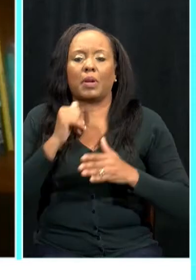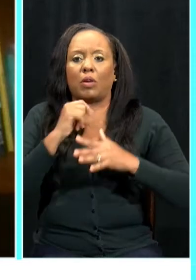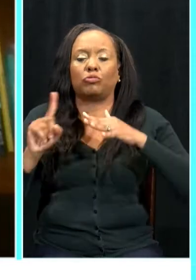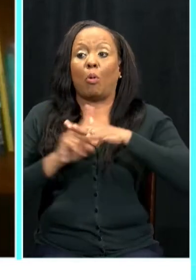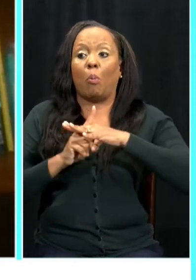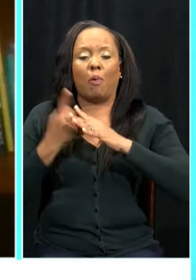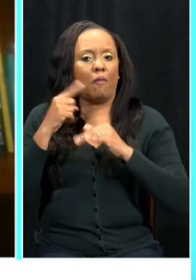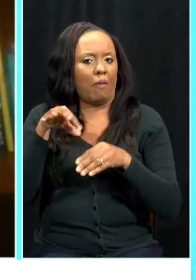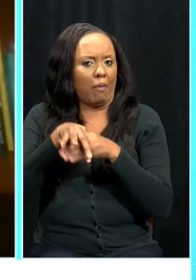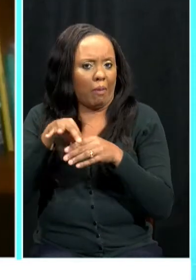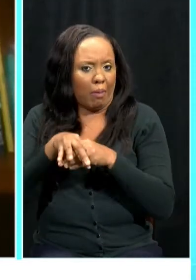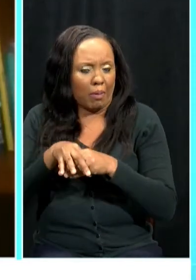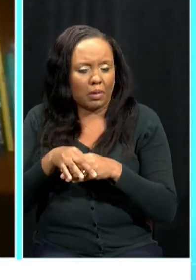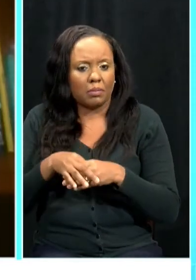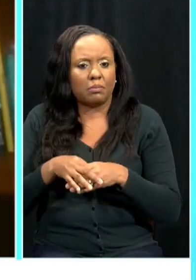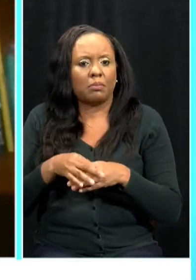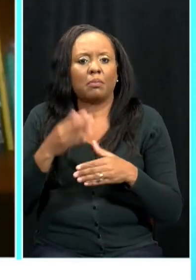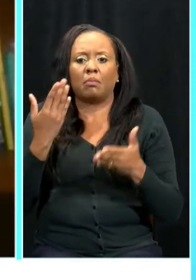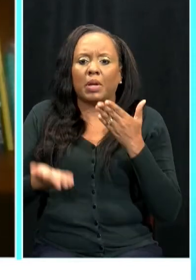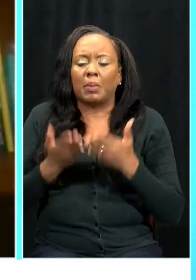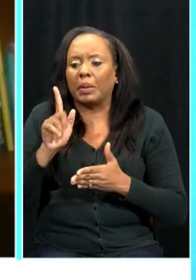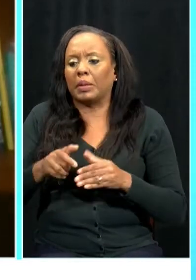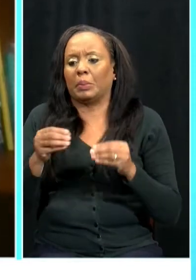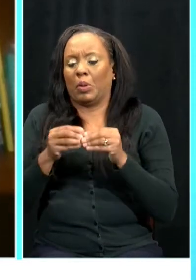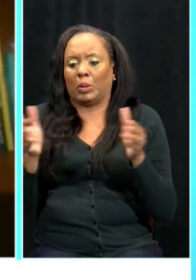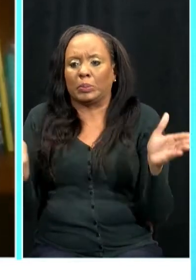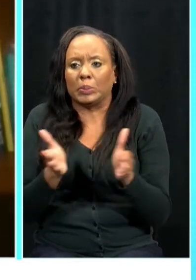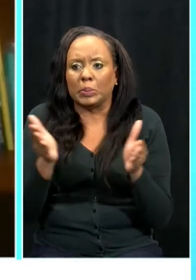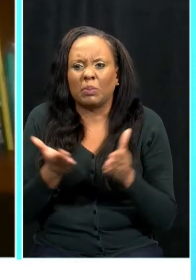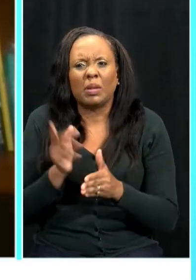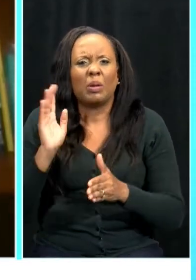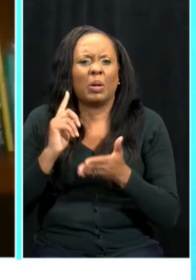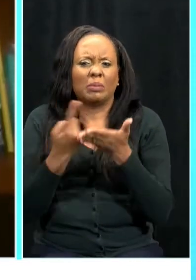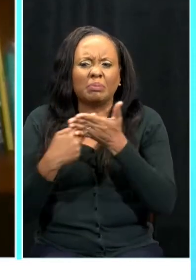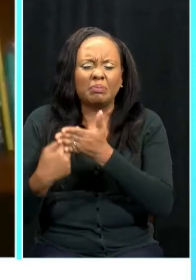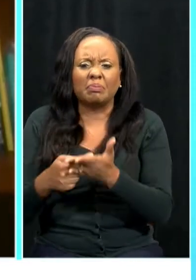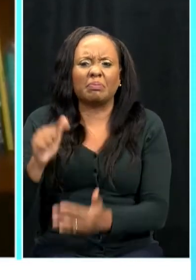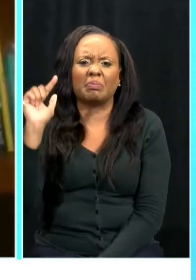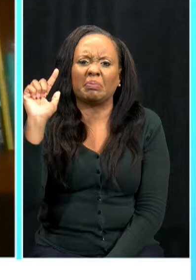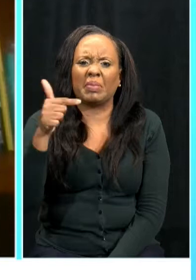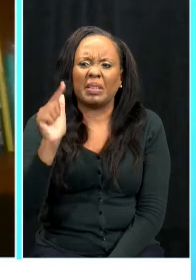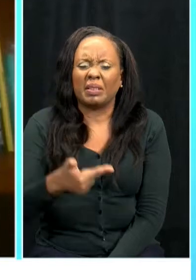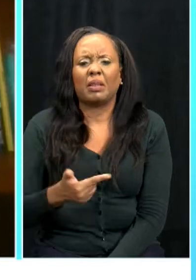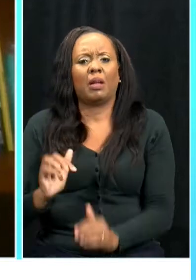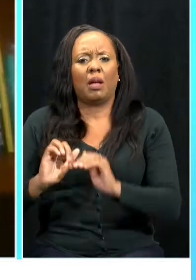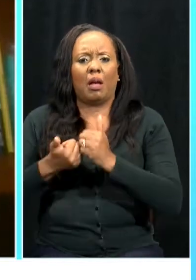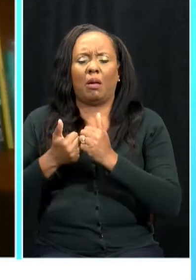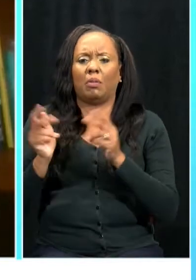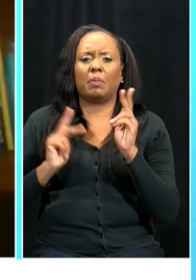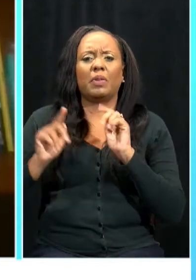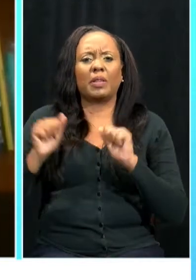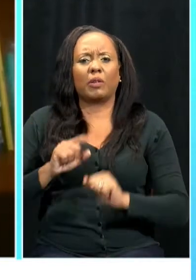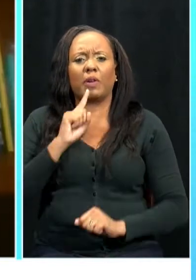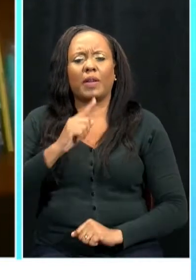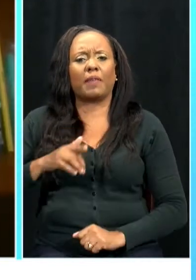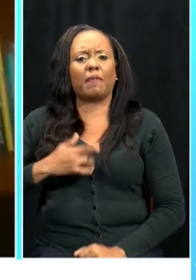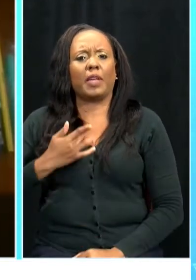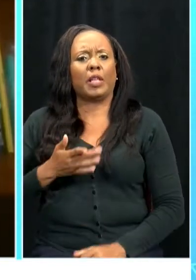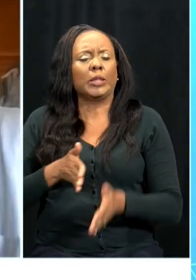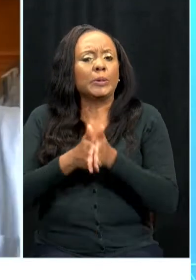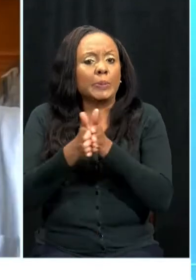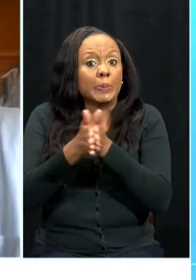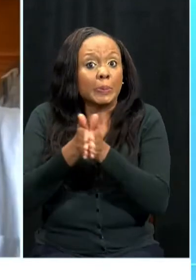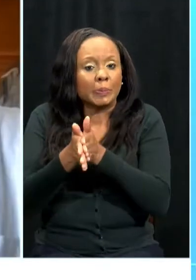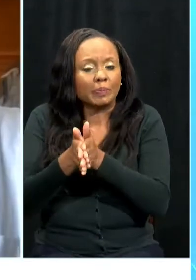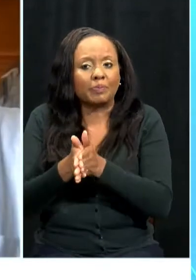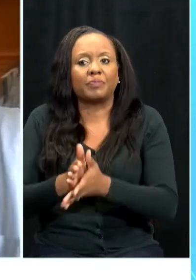and do some novel things, which we can probably talk about a little later, about how they can bring out the voters this time around. There've also